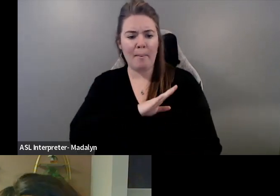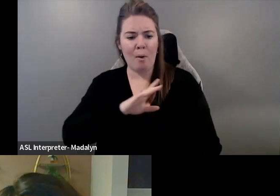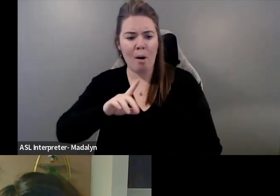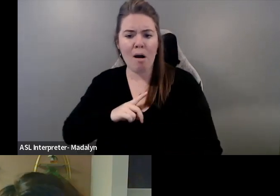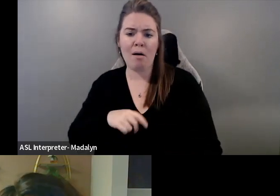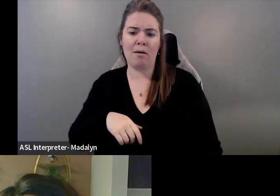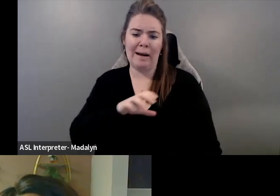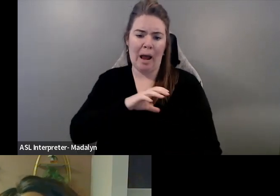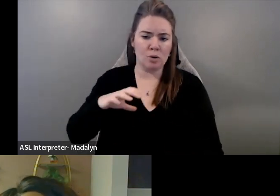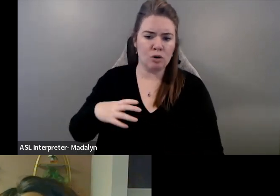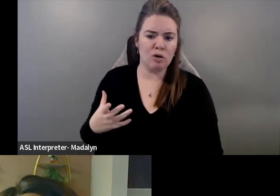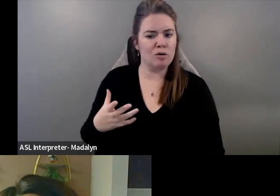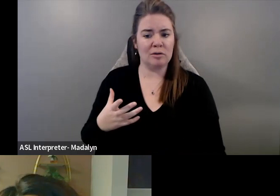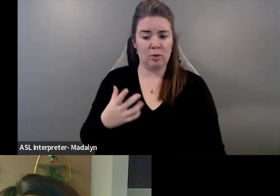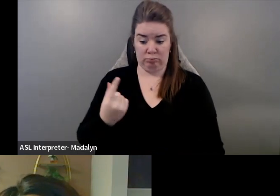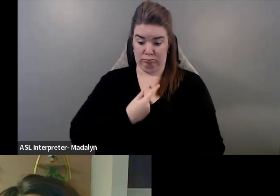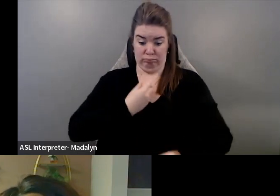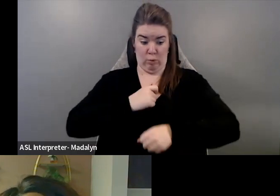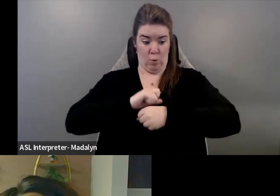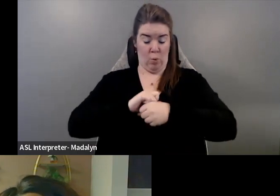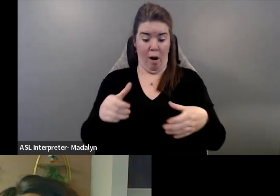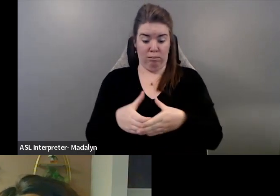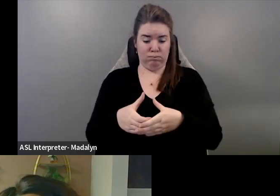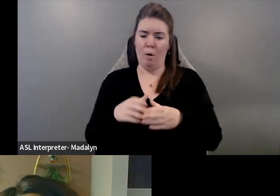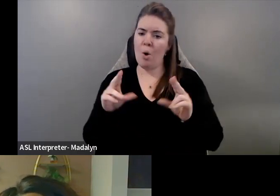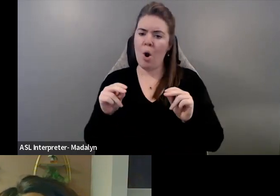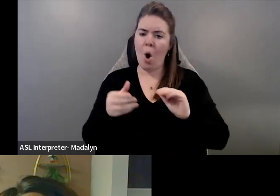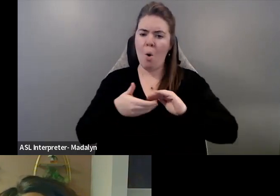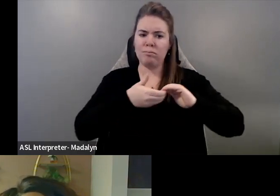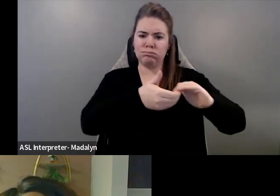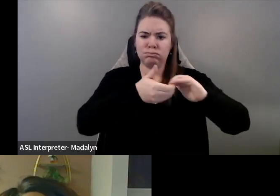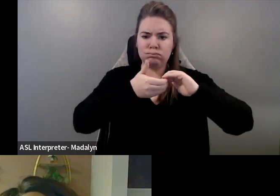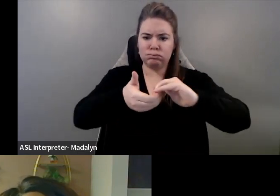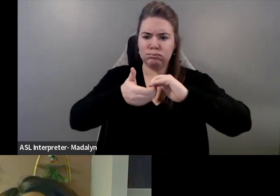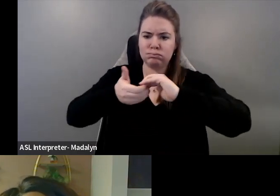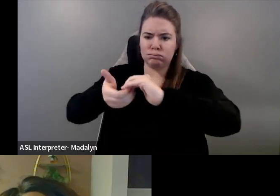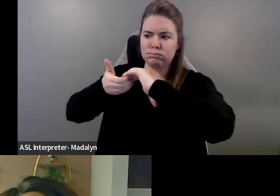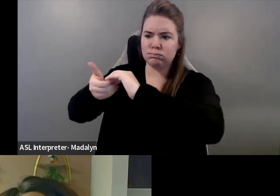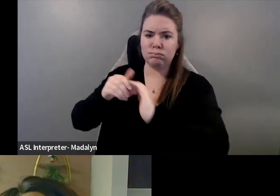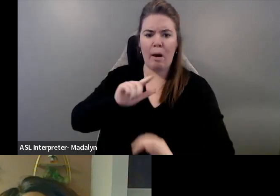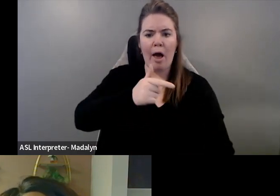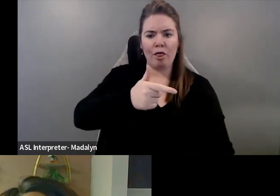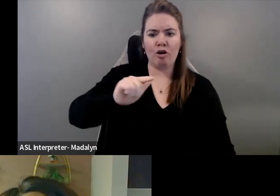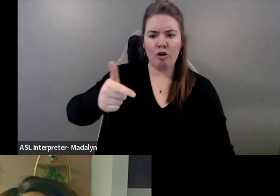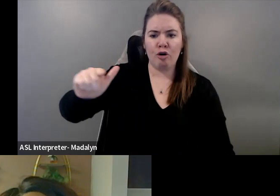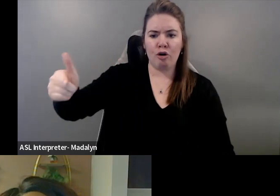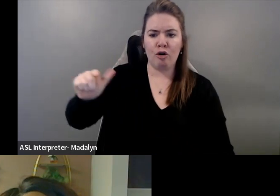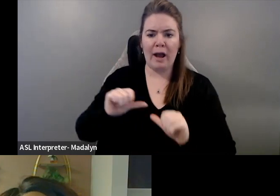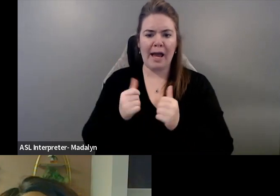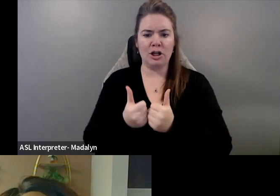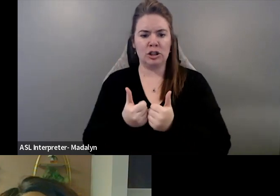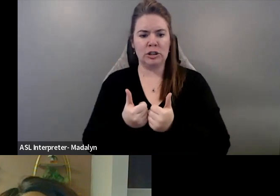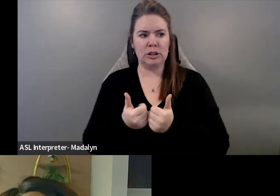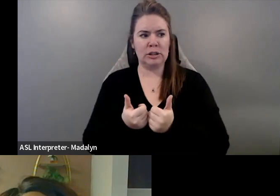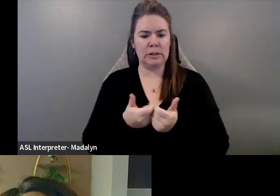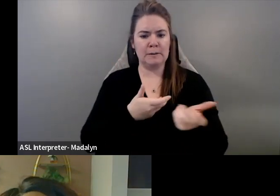we're working with other groups and other councils and other kind of agencies that do all this